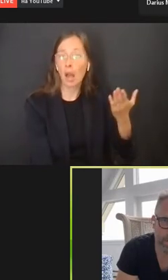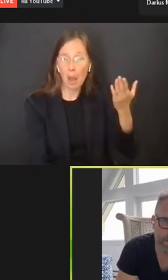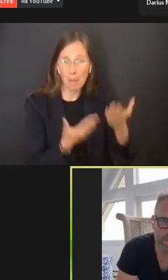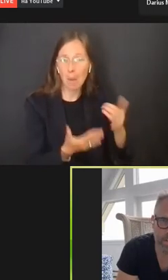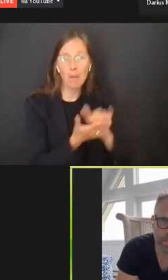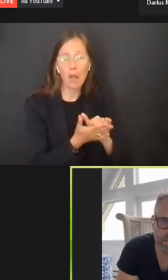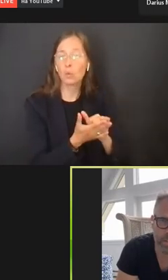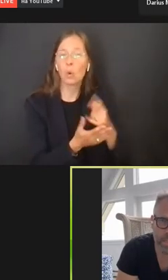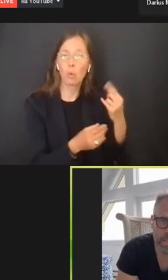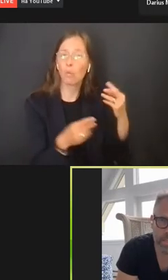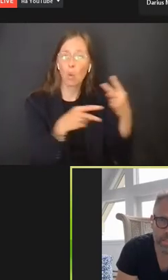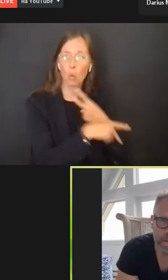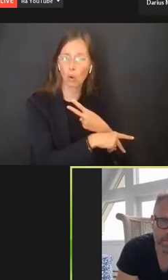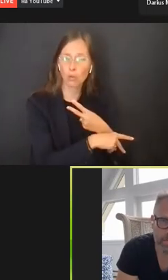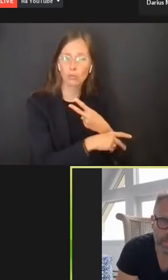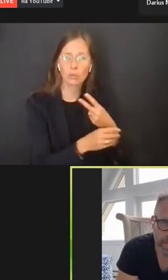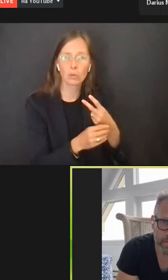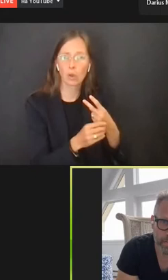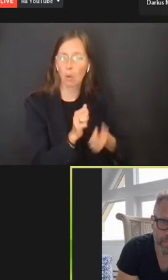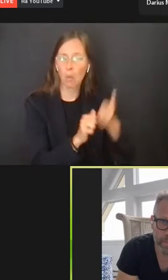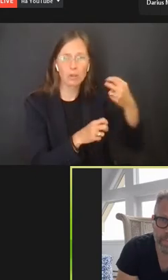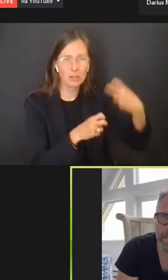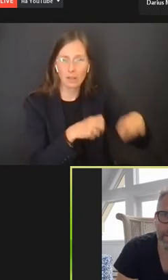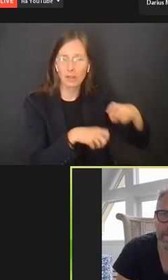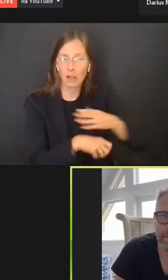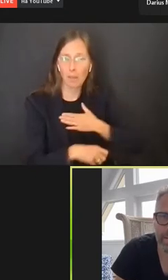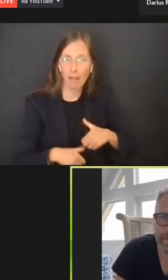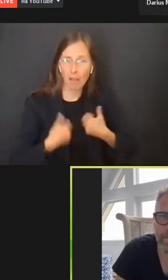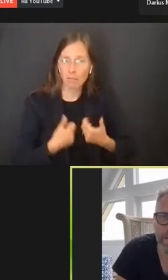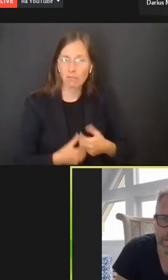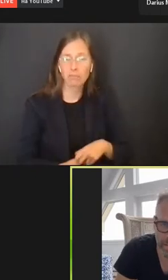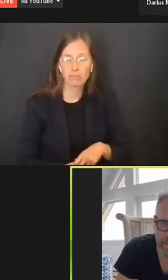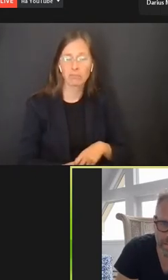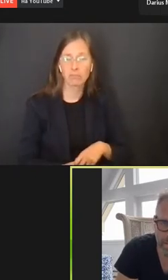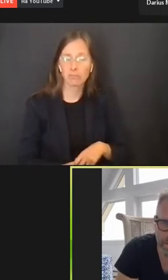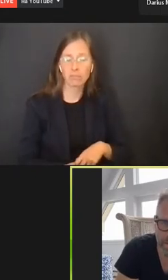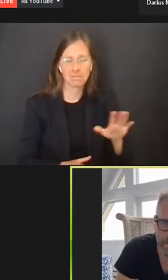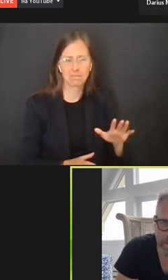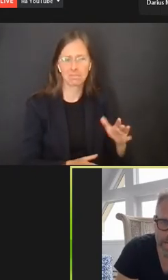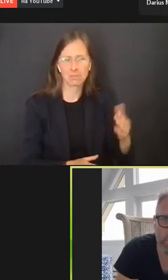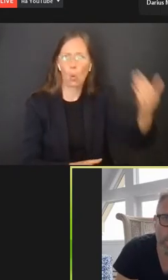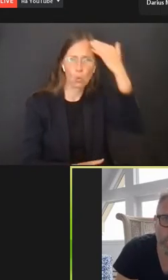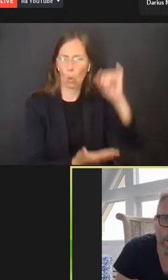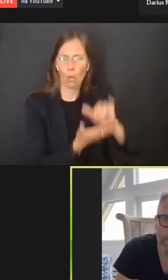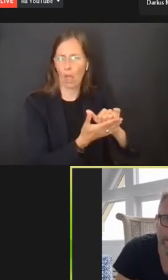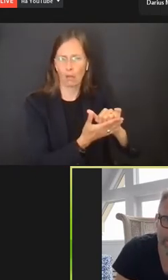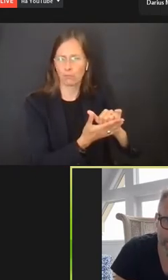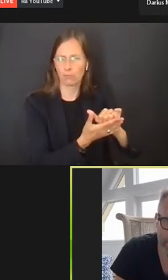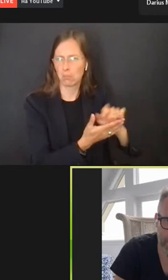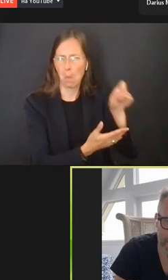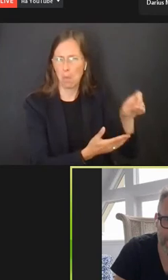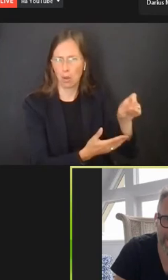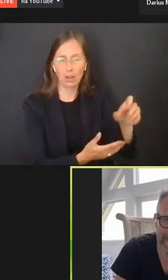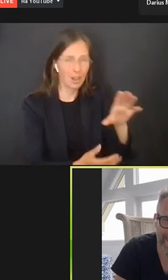darkest, most difficult times of my life, I would say definitively. And you know, I've had some